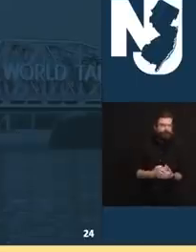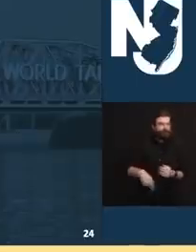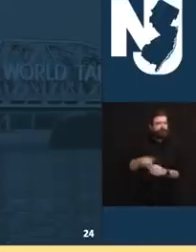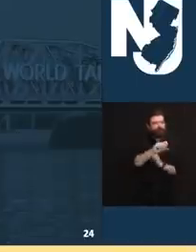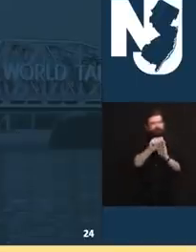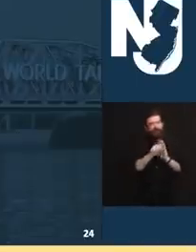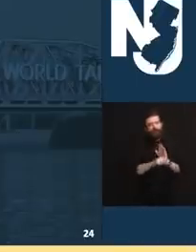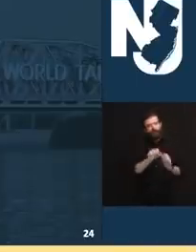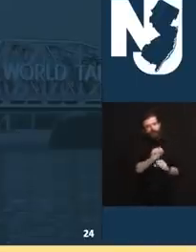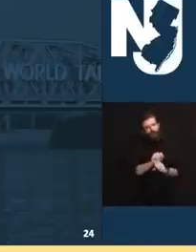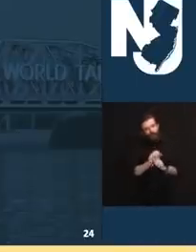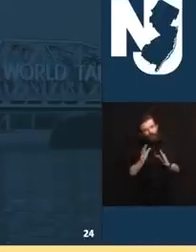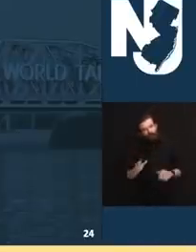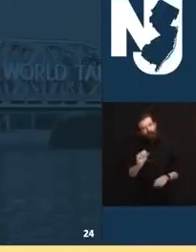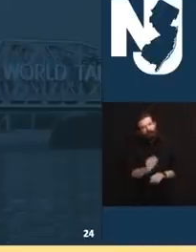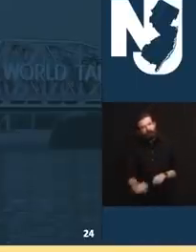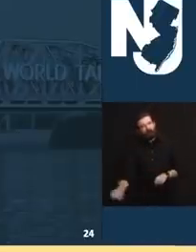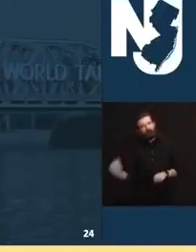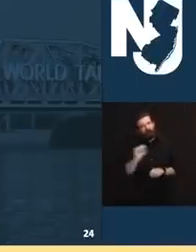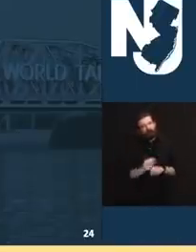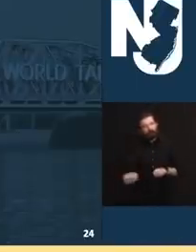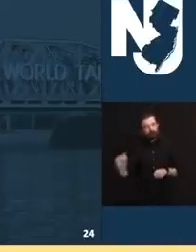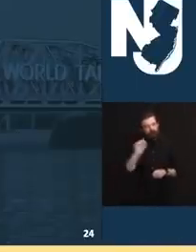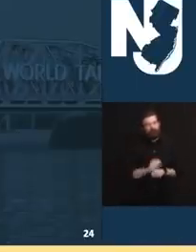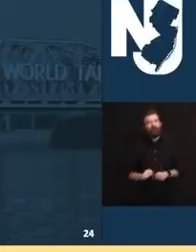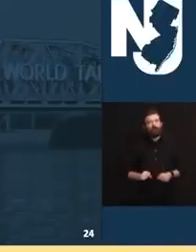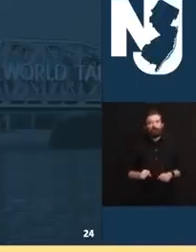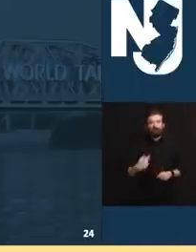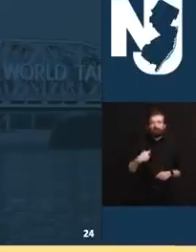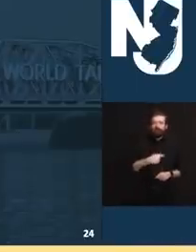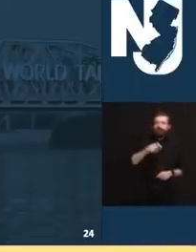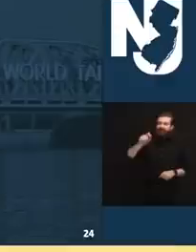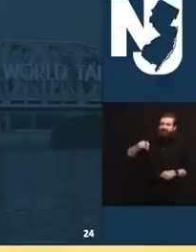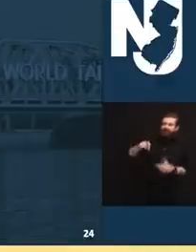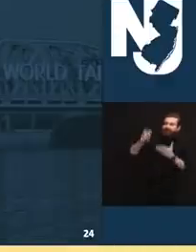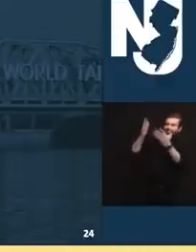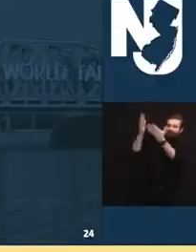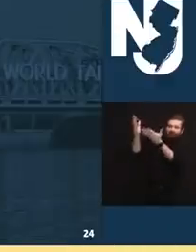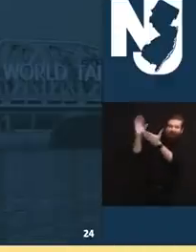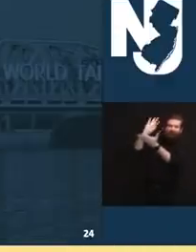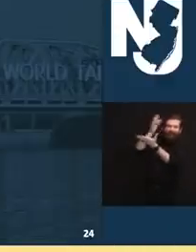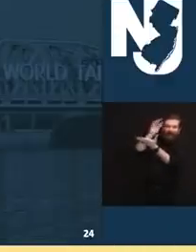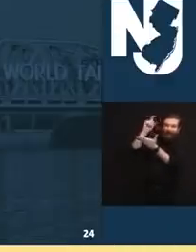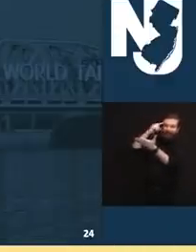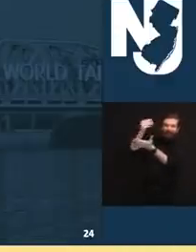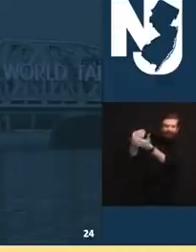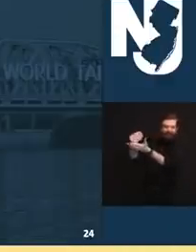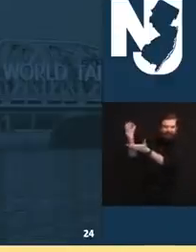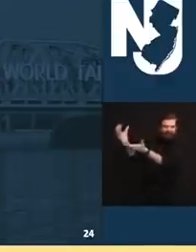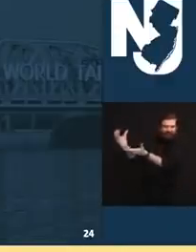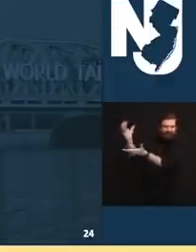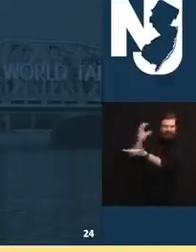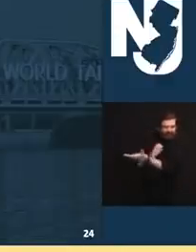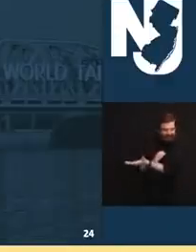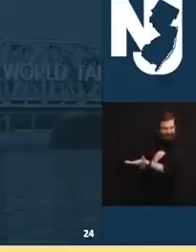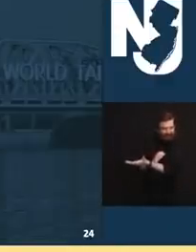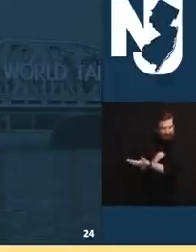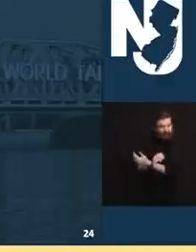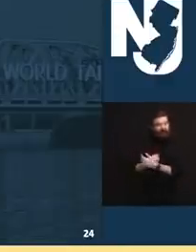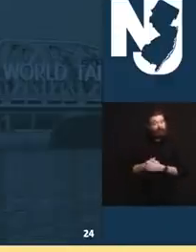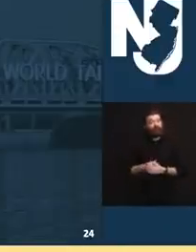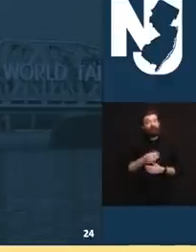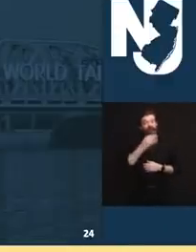the federal government to enact a new stimulus bill before federal unemployment benefits expire for an